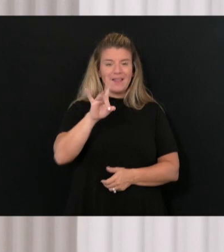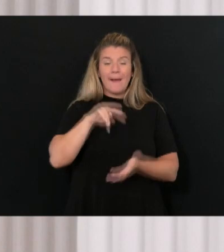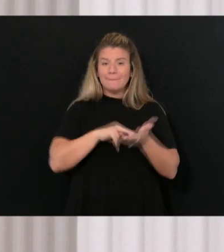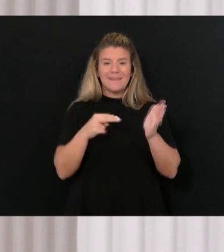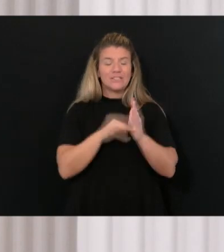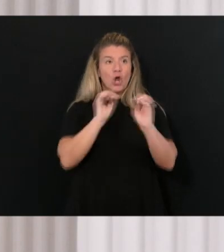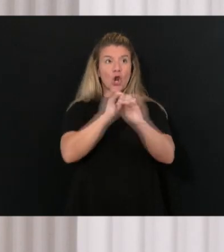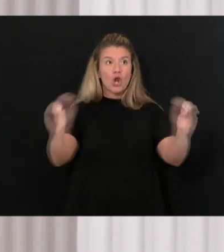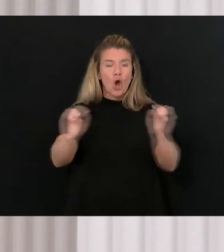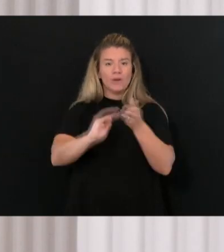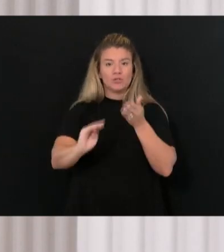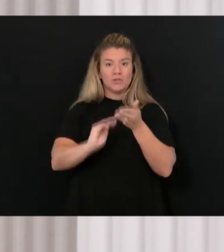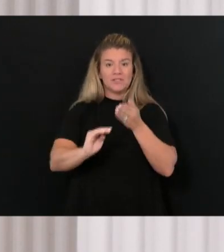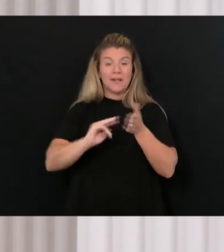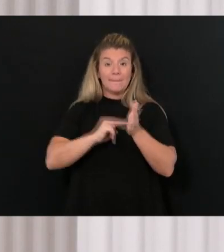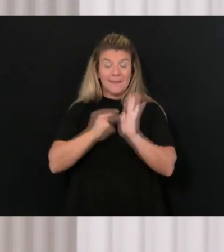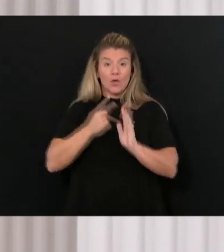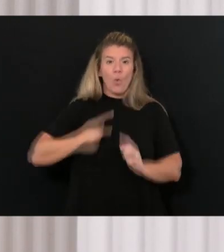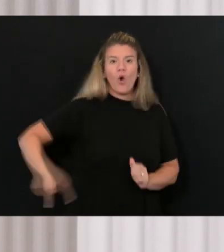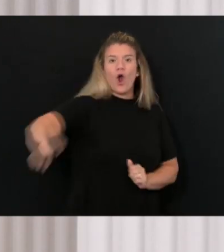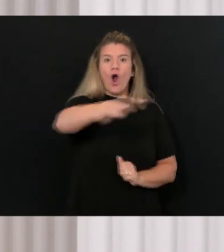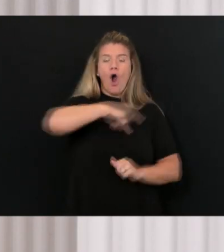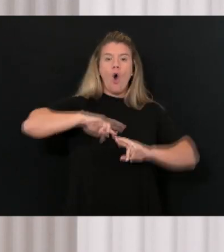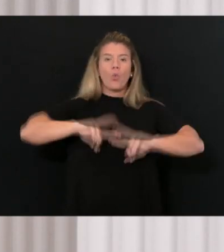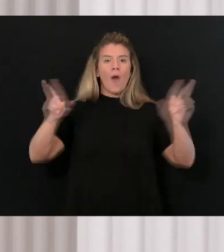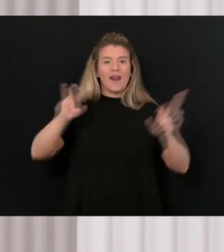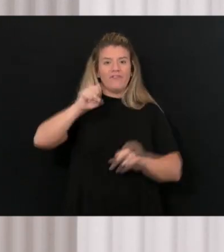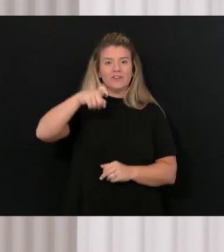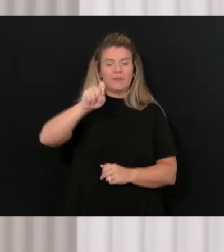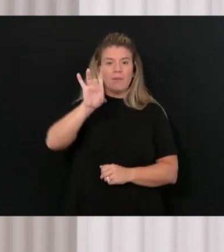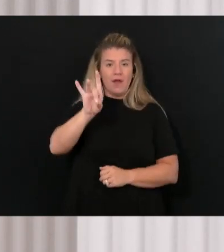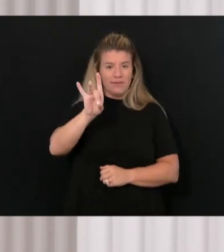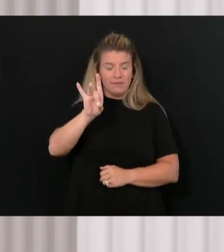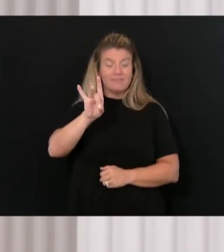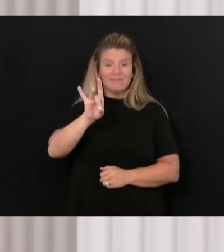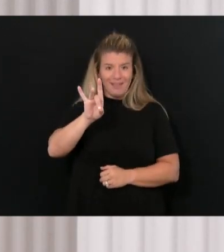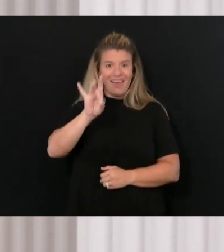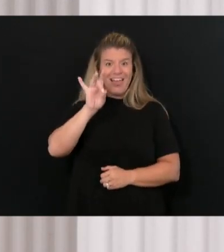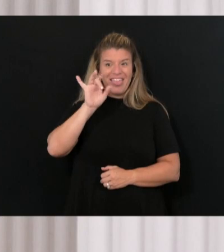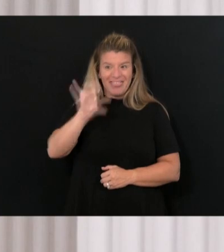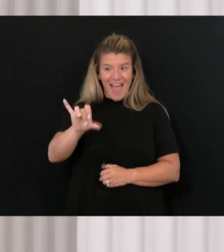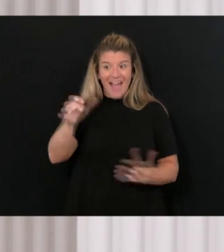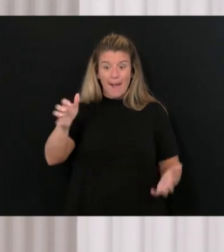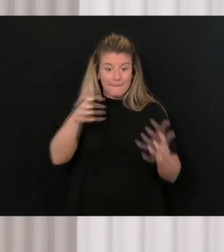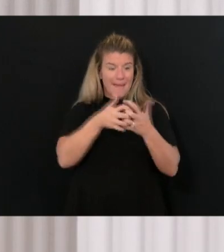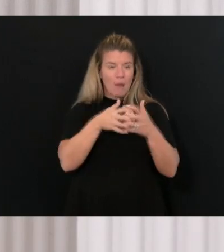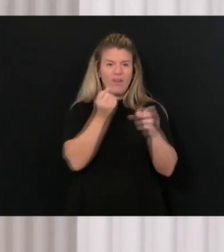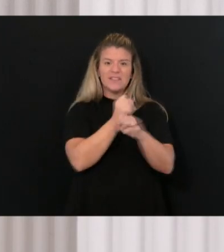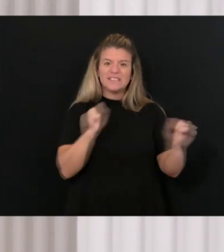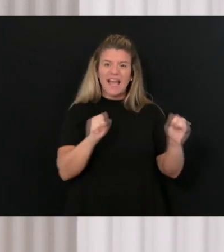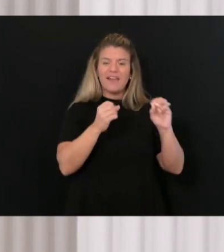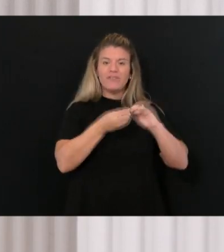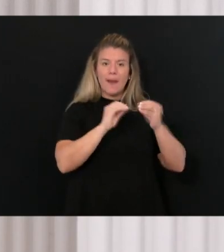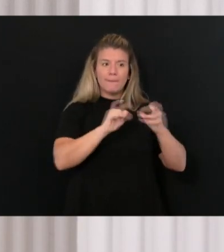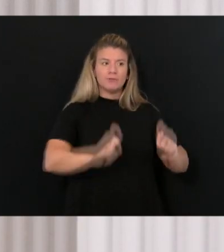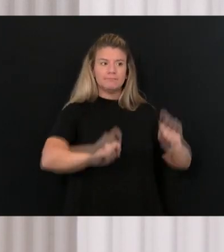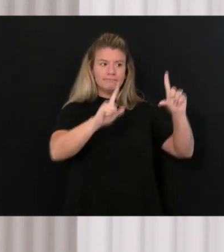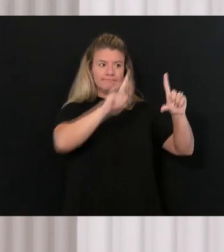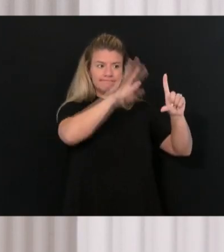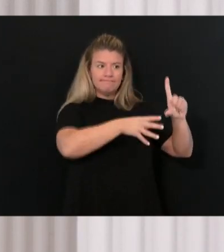very, very prepared for September 8th. That, combined with a safe metric, will assist